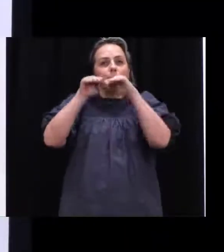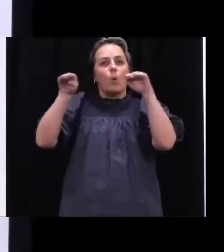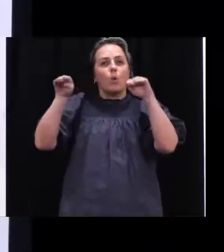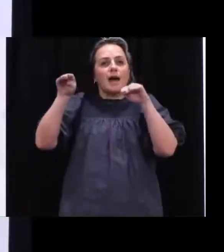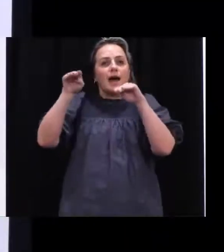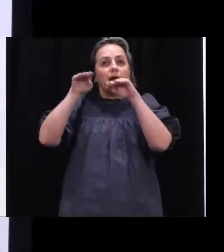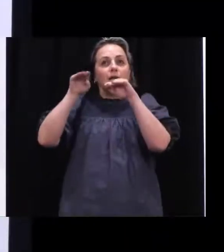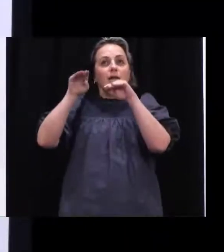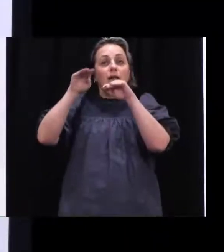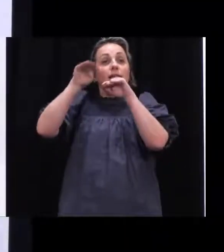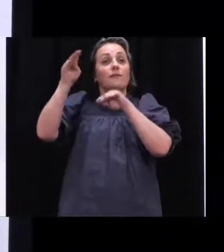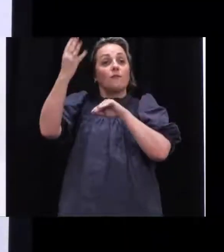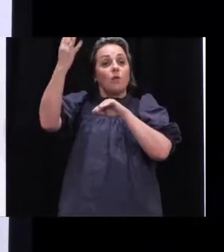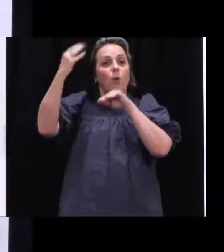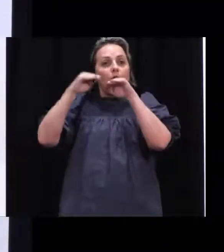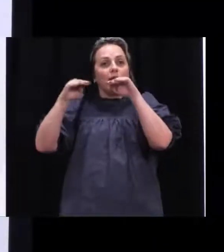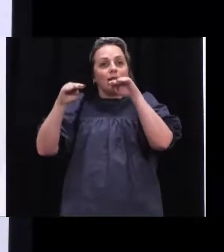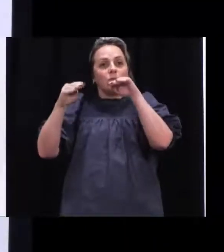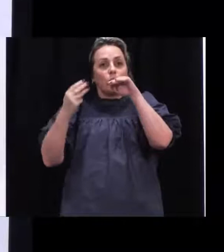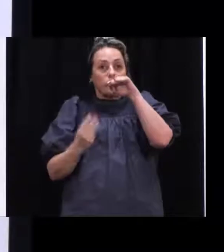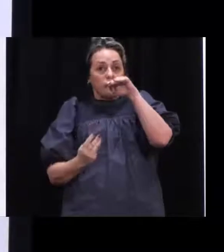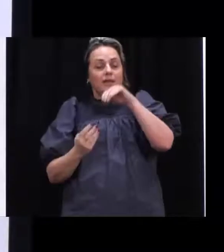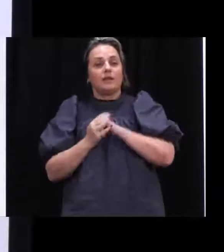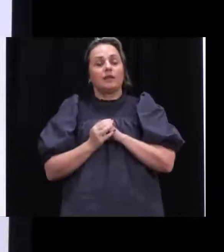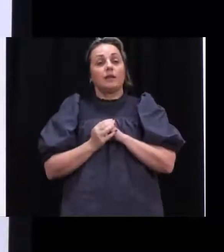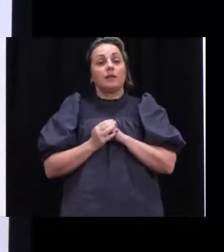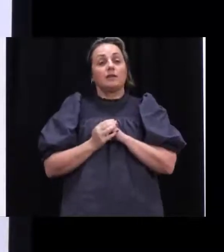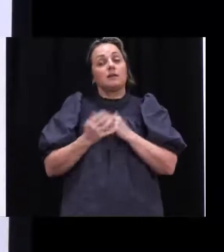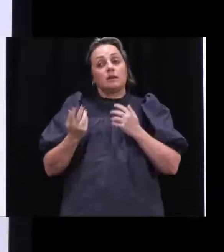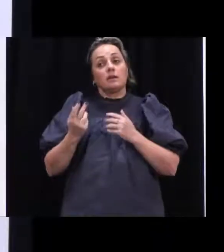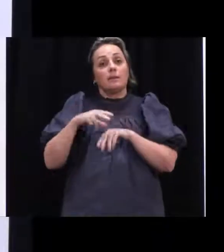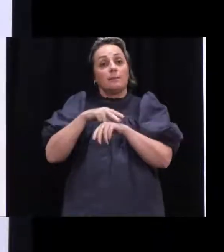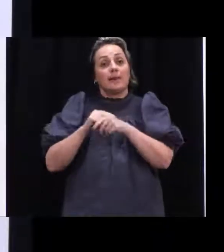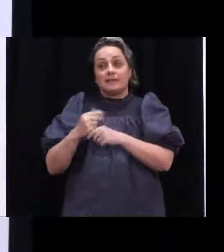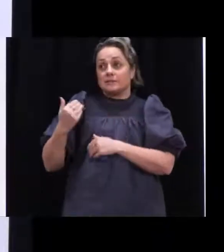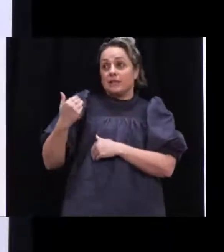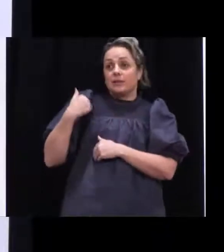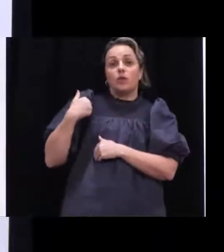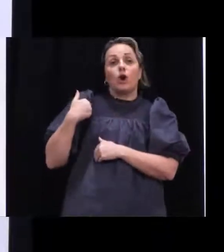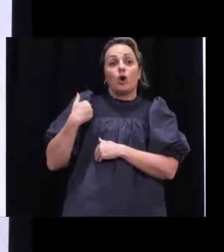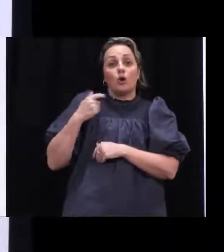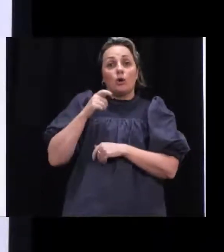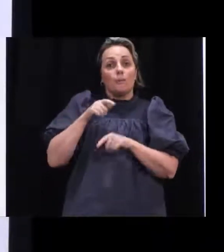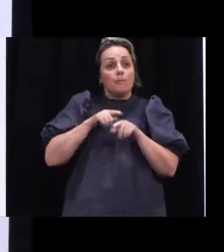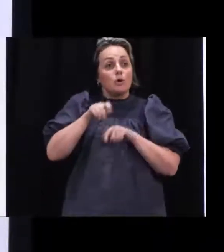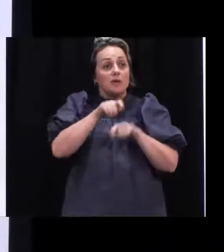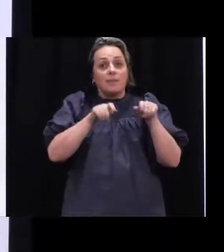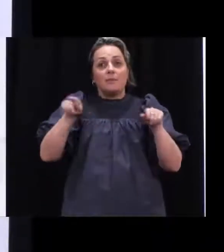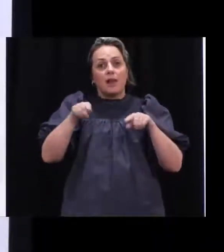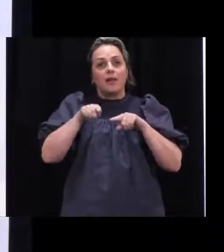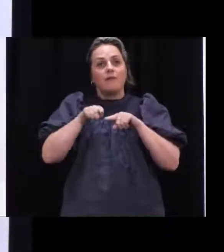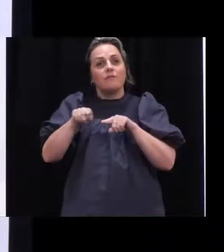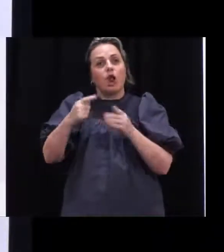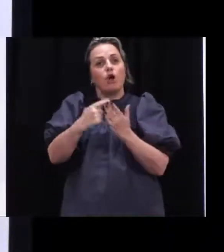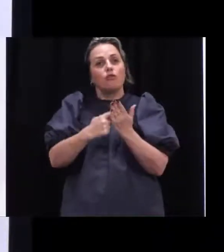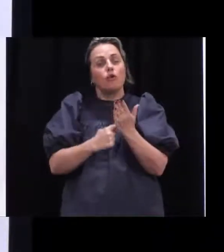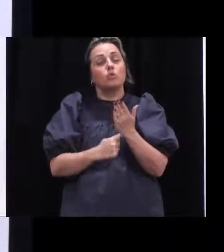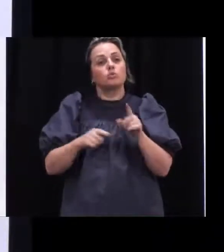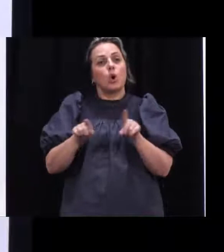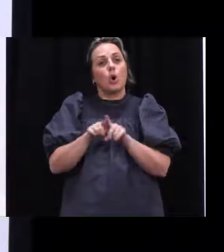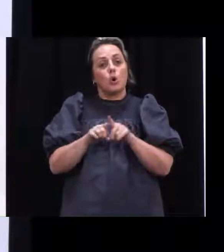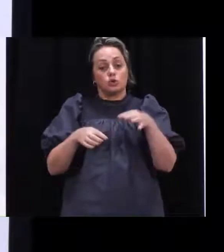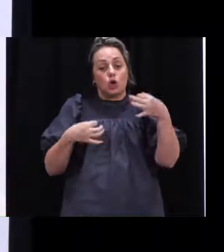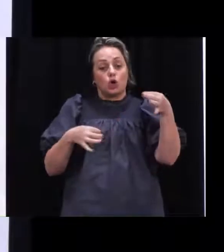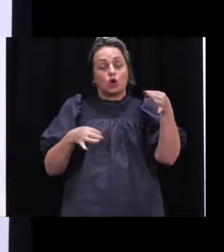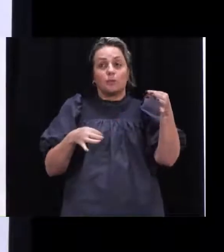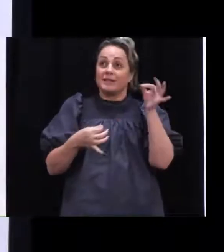around Auckland. We've had reports from police that they're seeing very good compliance. Most people have the correct documentation with them